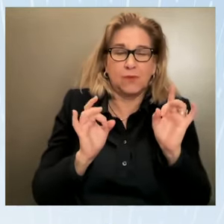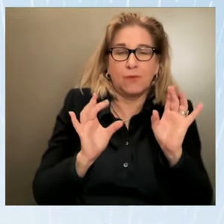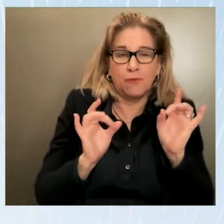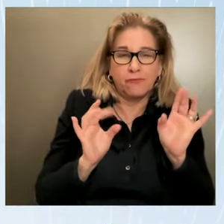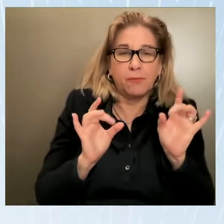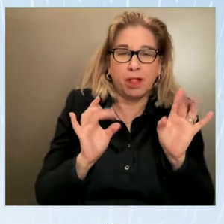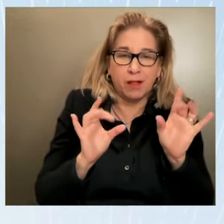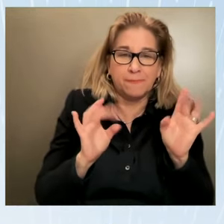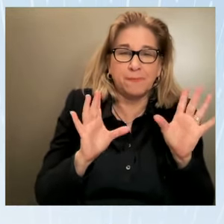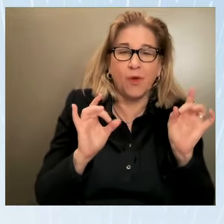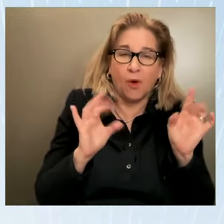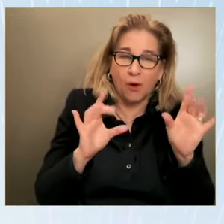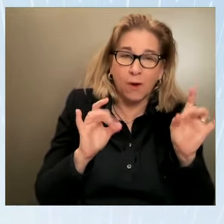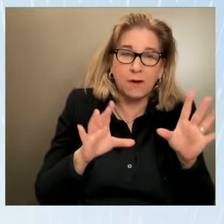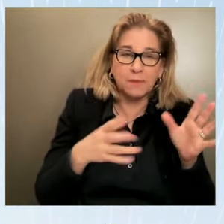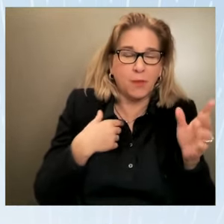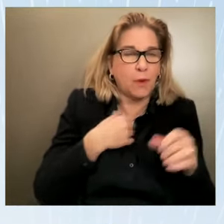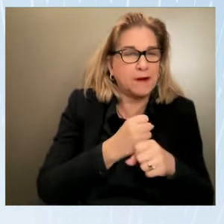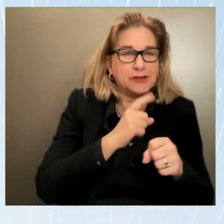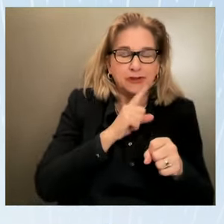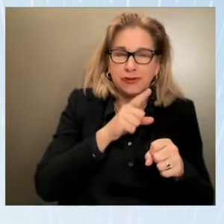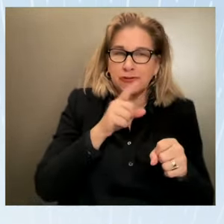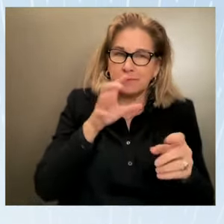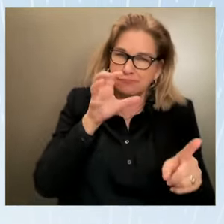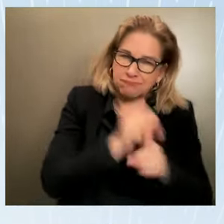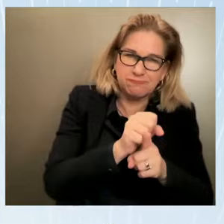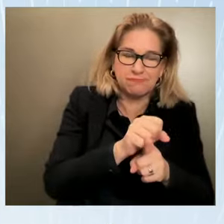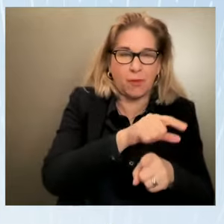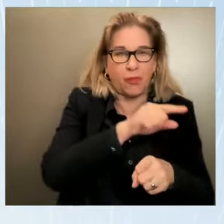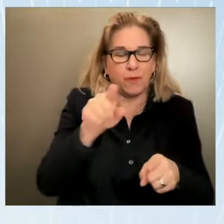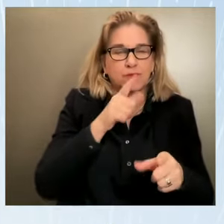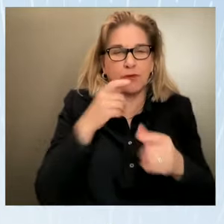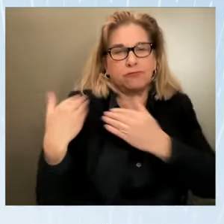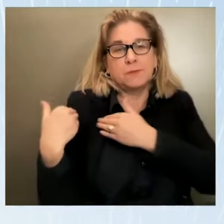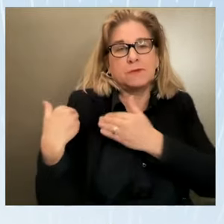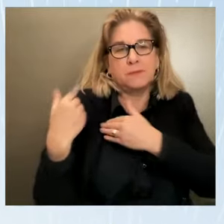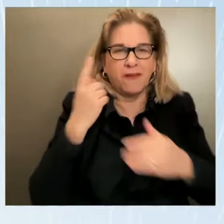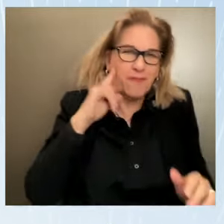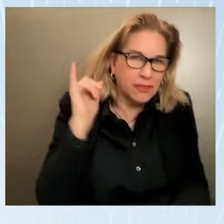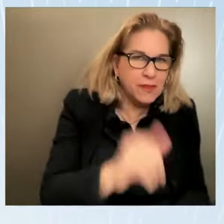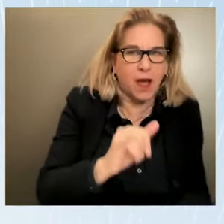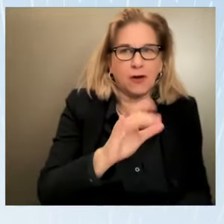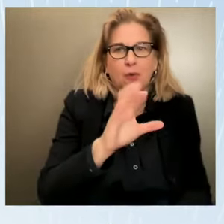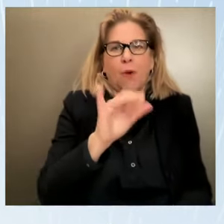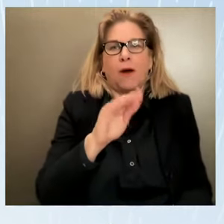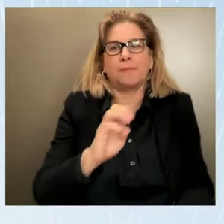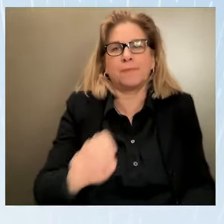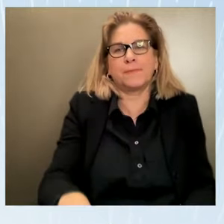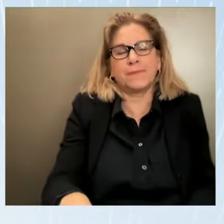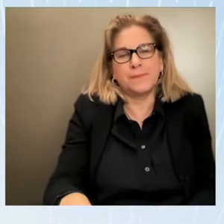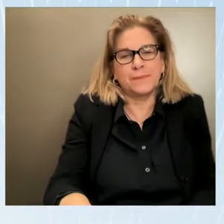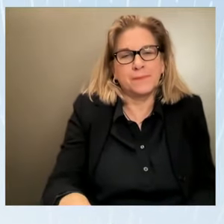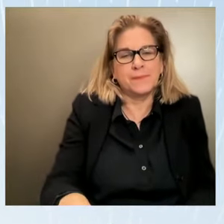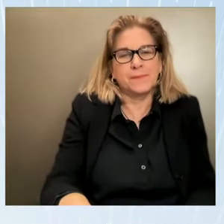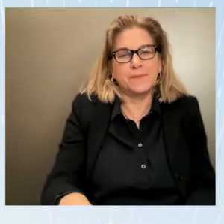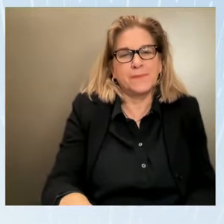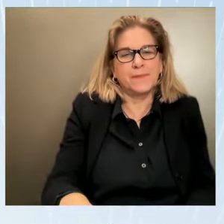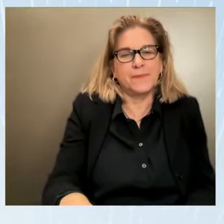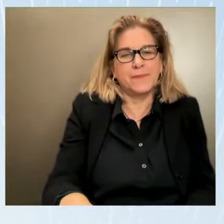much. Brian, thank you very, very much. And I think you said the three magic words, follow the